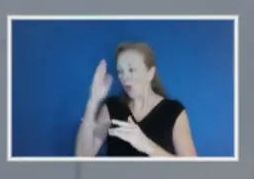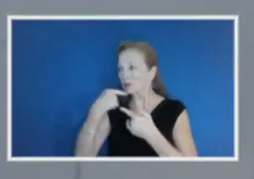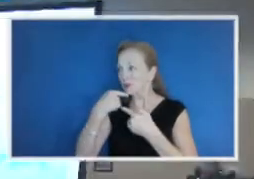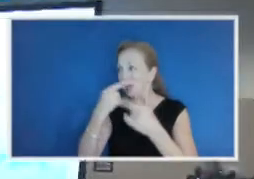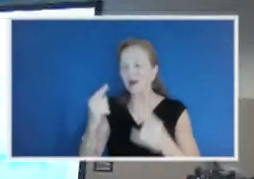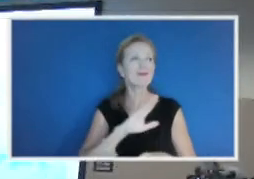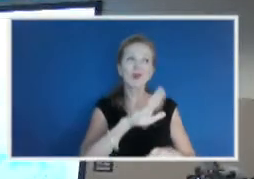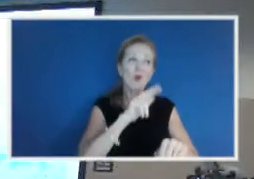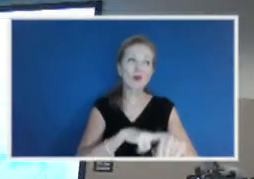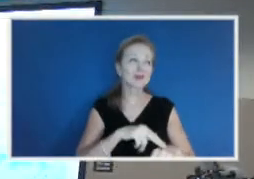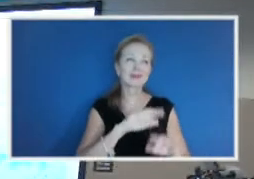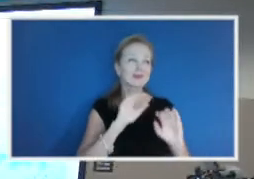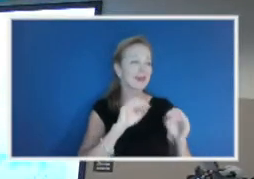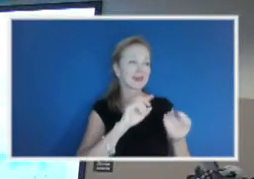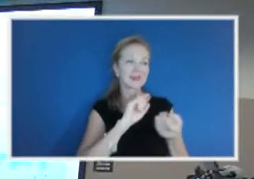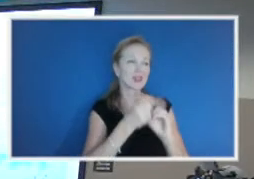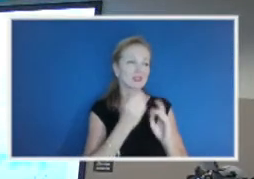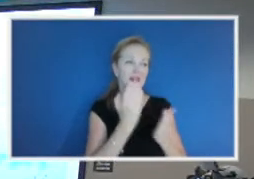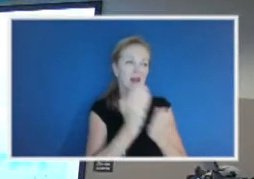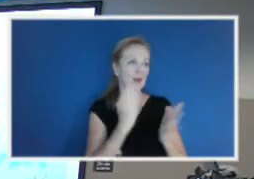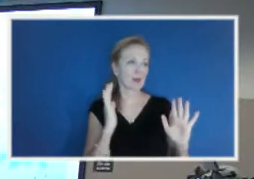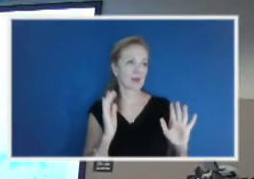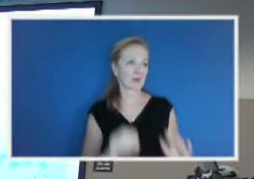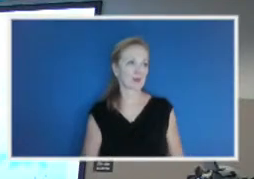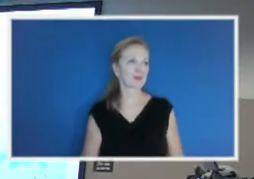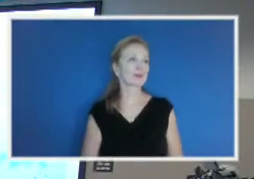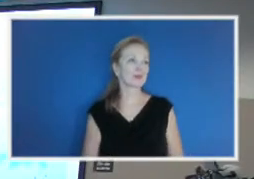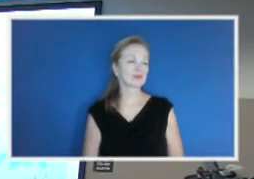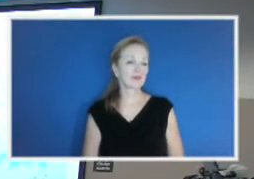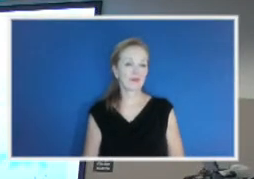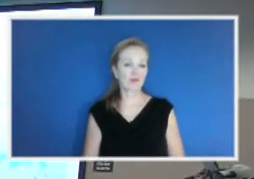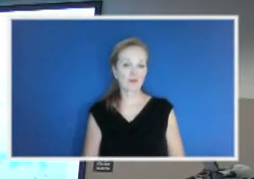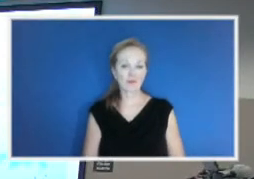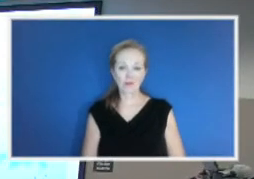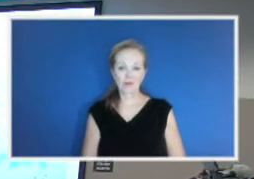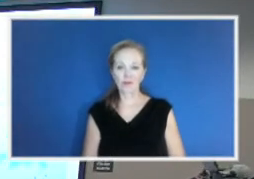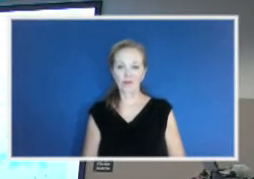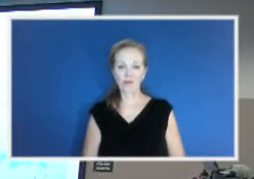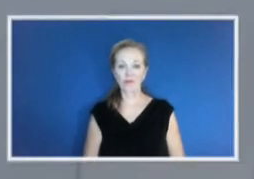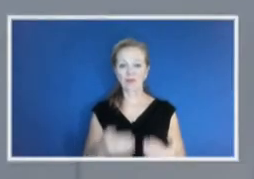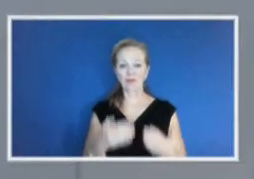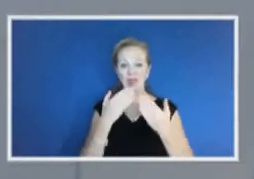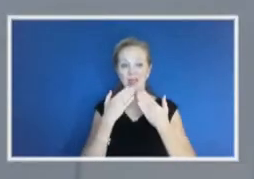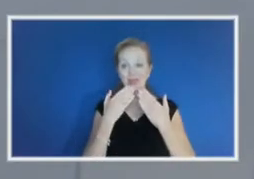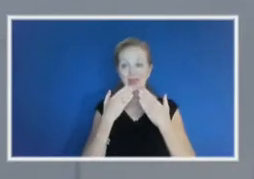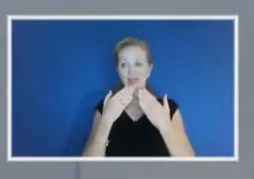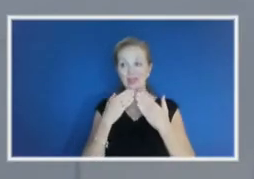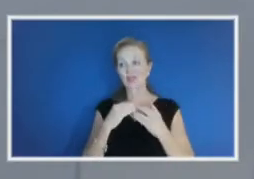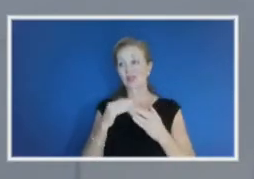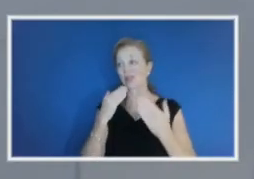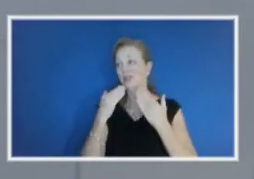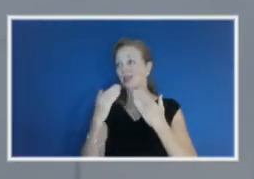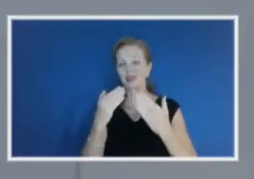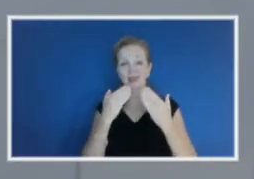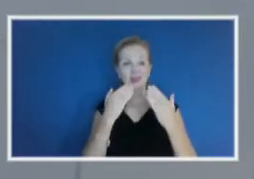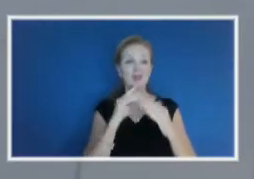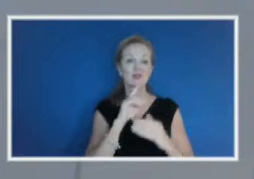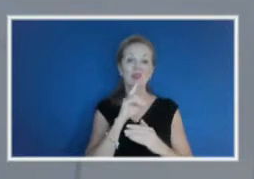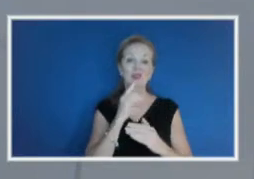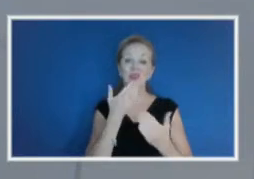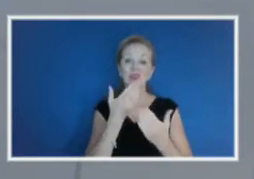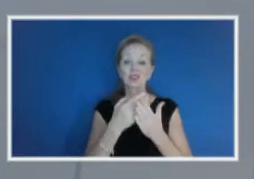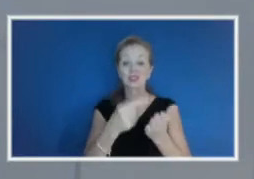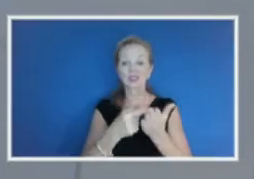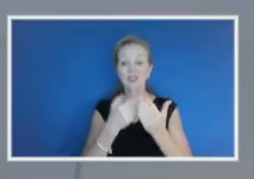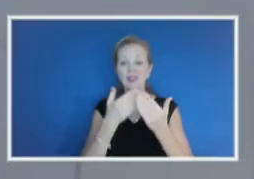that changes, none of that stops. Thank you. Yes. All right. Thank you, Mr. Rios. Thank you, Chief Jennings. We've had a really good discussion, so thanks